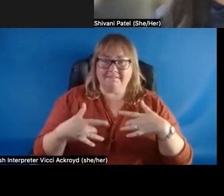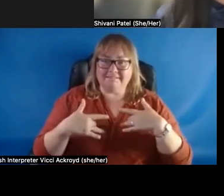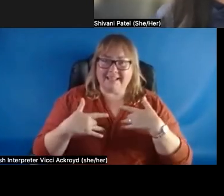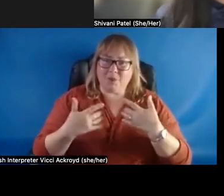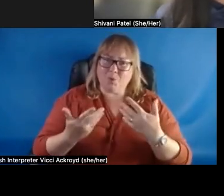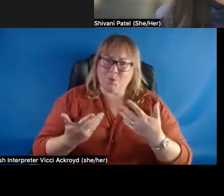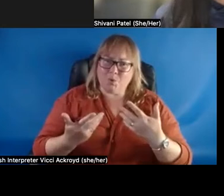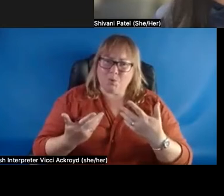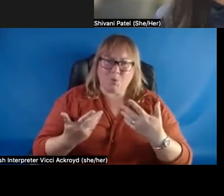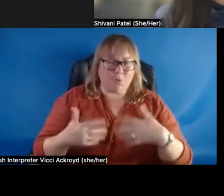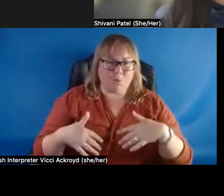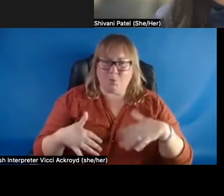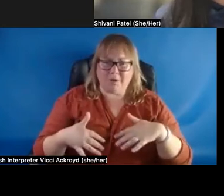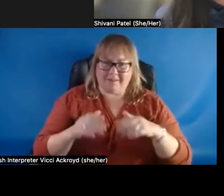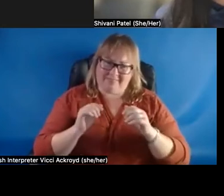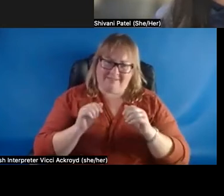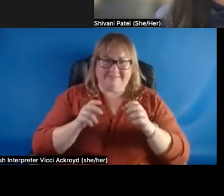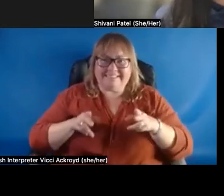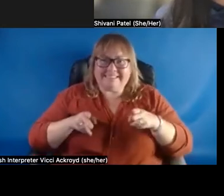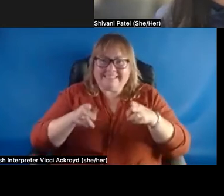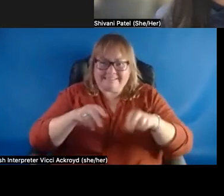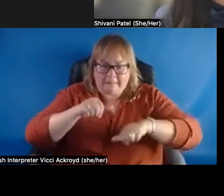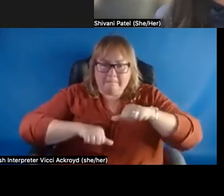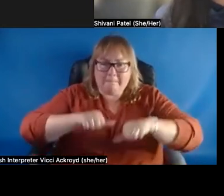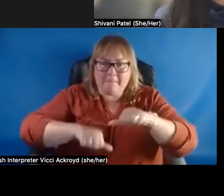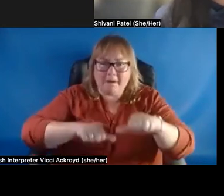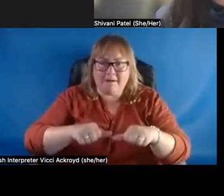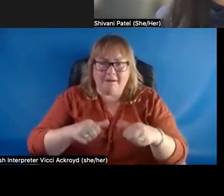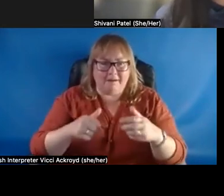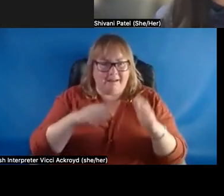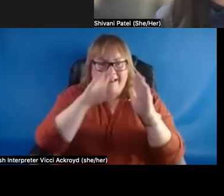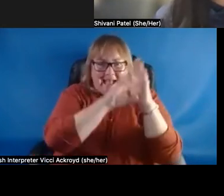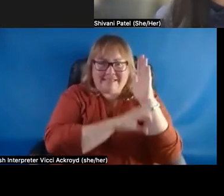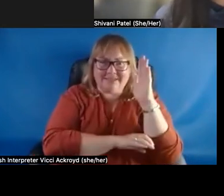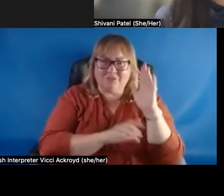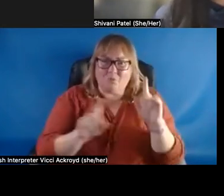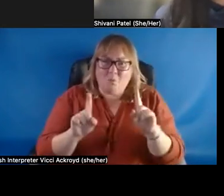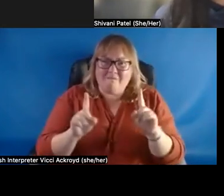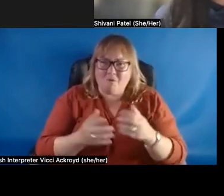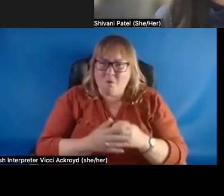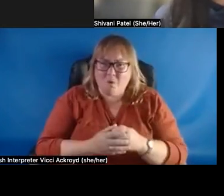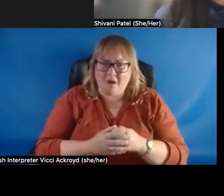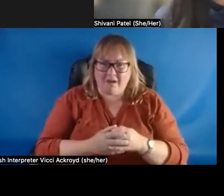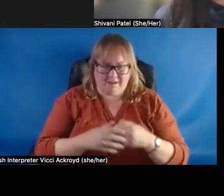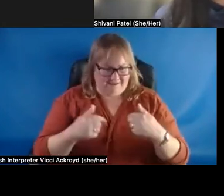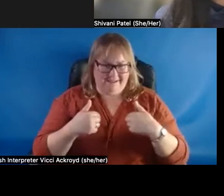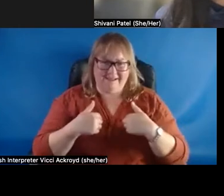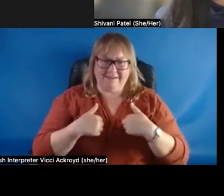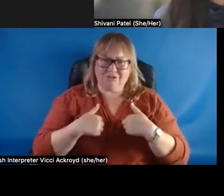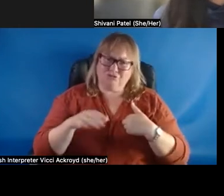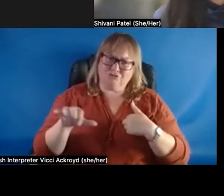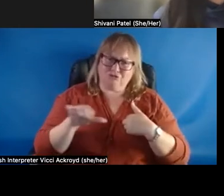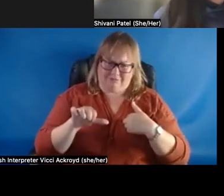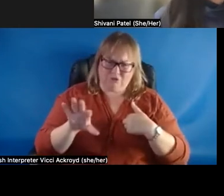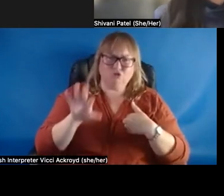the system is there, but then it is there for what? If I can't love whom I can love, or who I